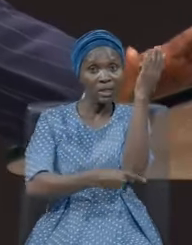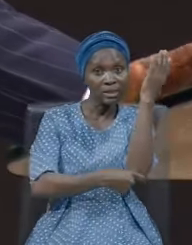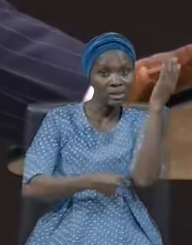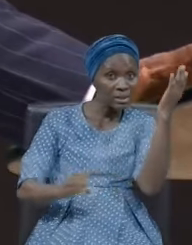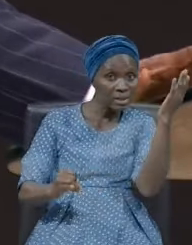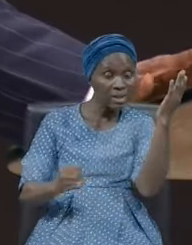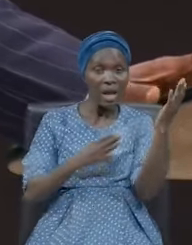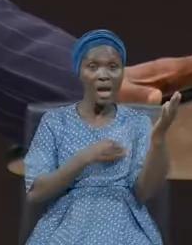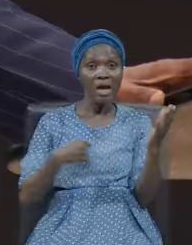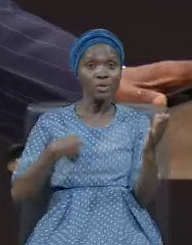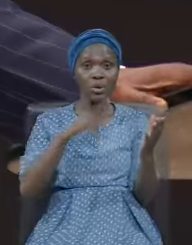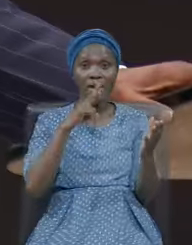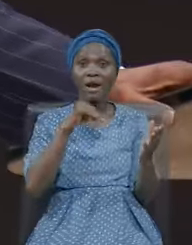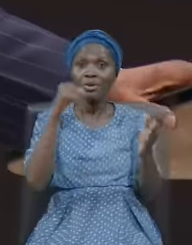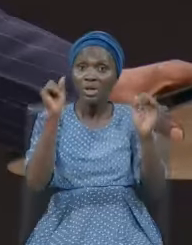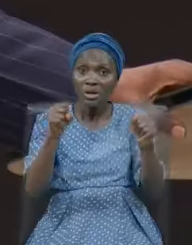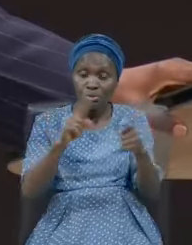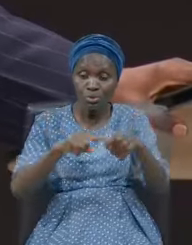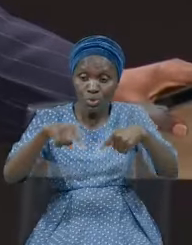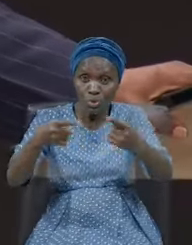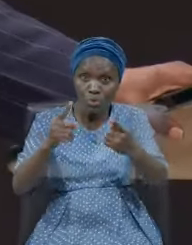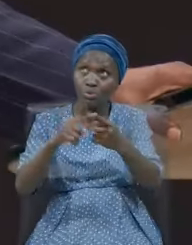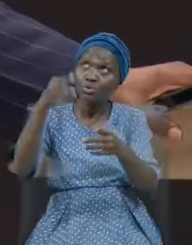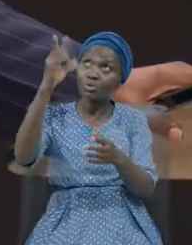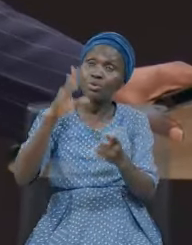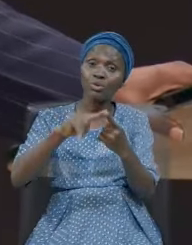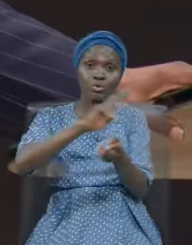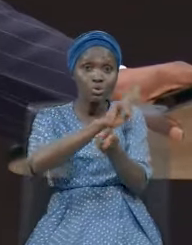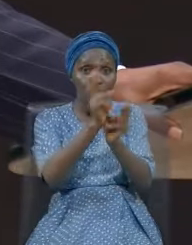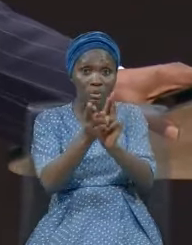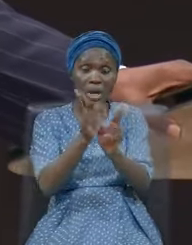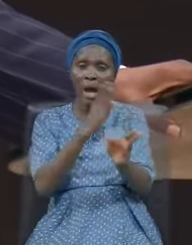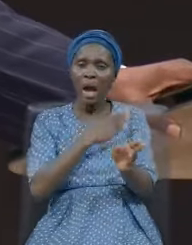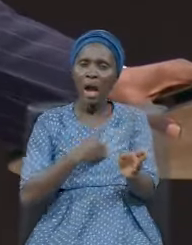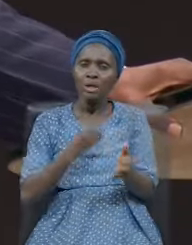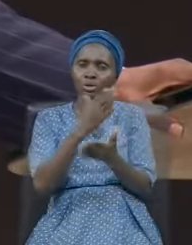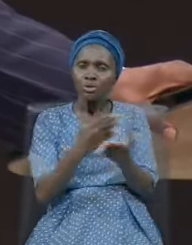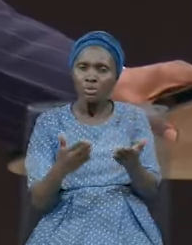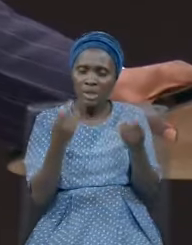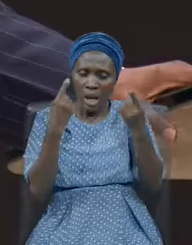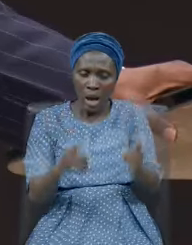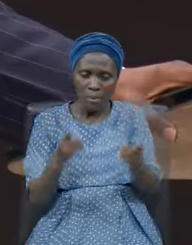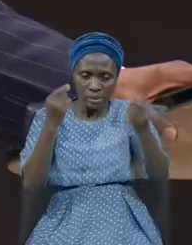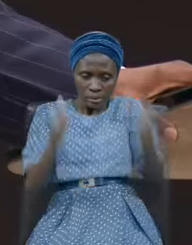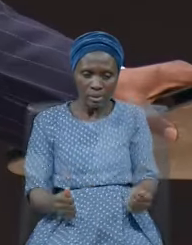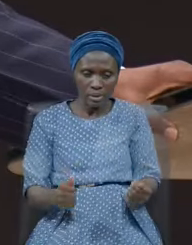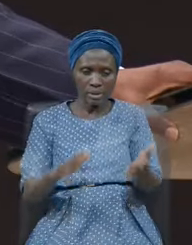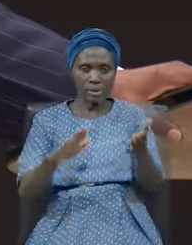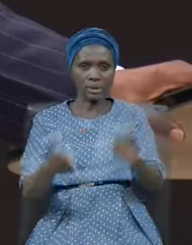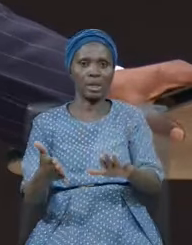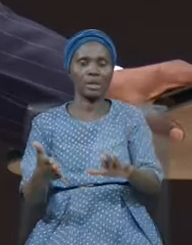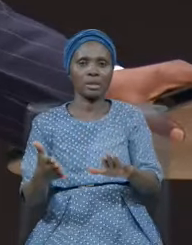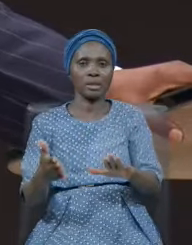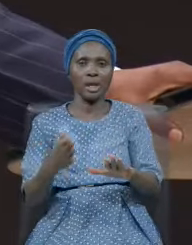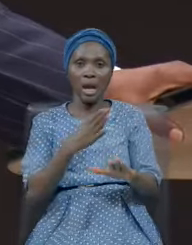not able to go to God and repent, something just happened suddenly, and you are gone. And